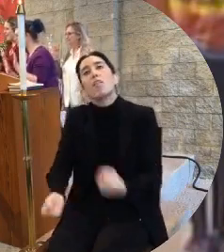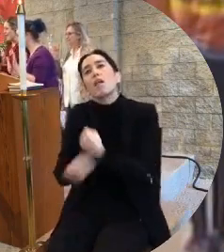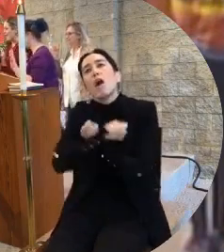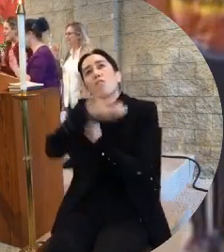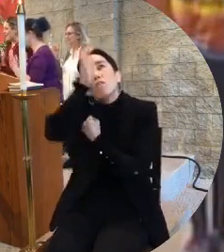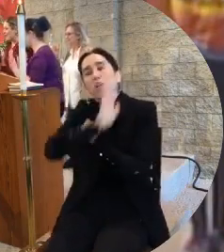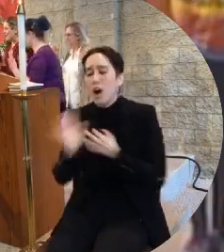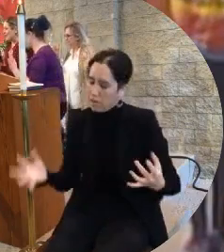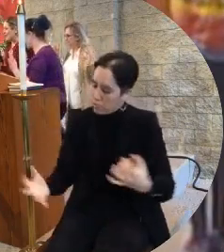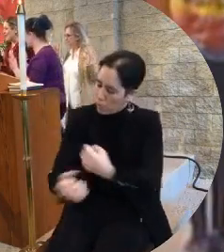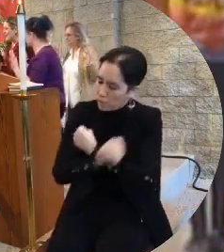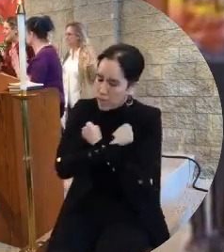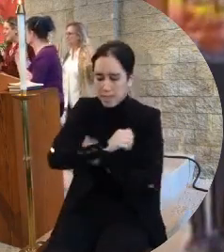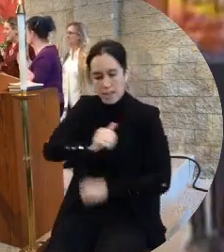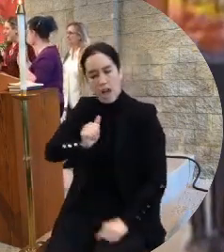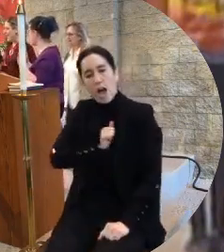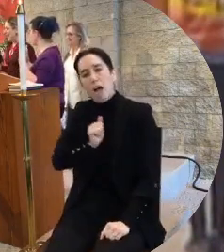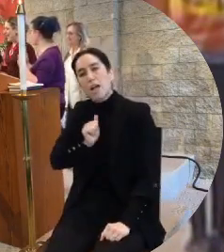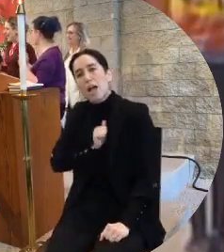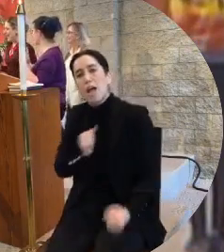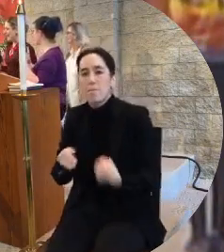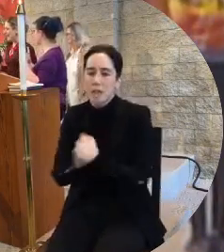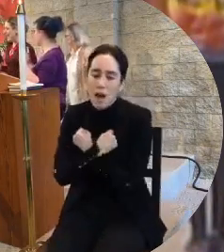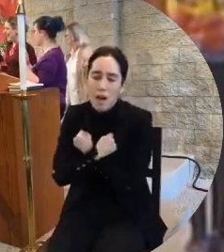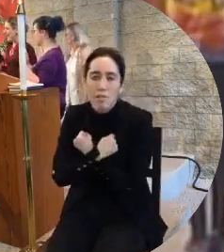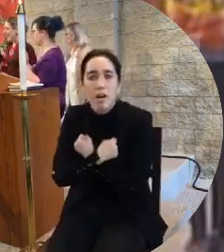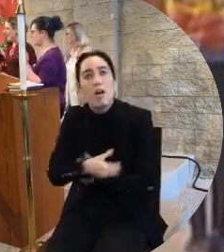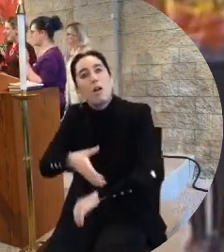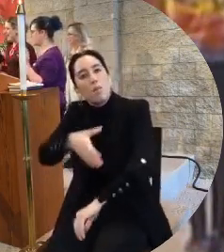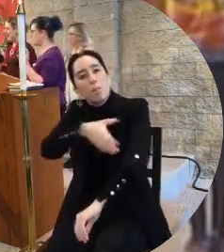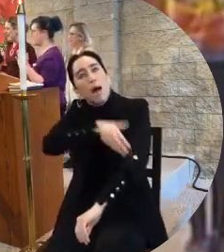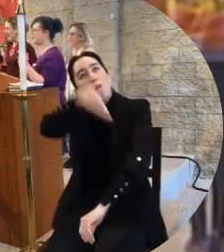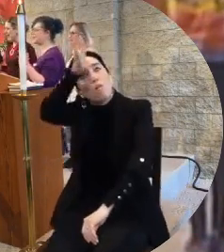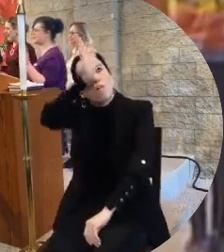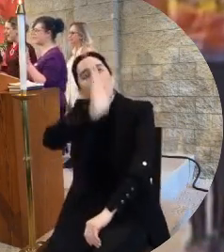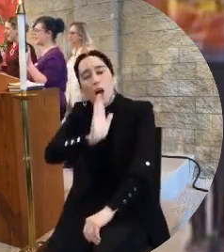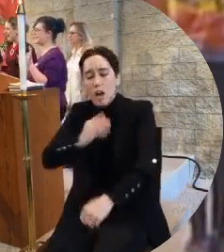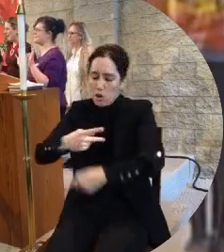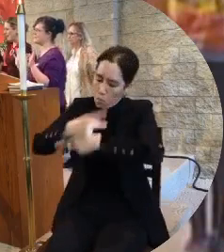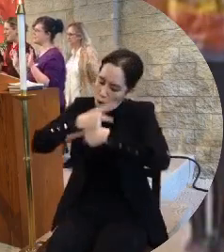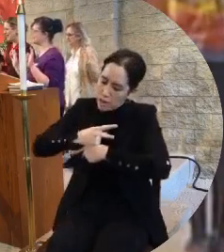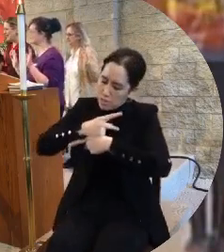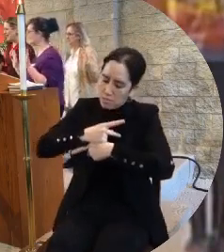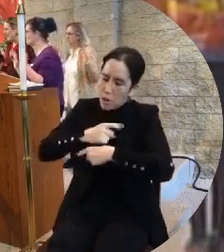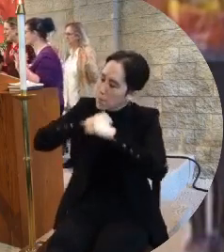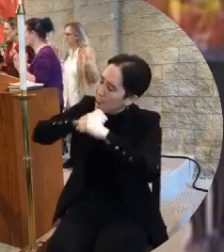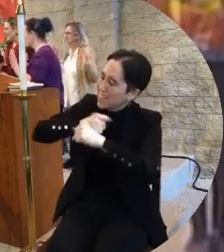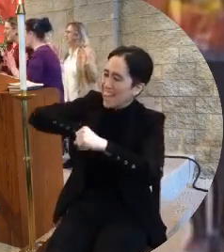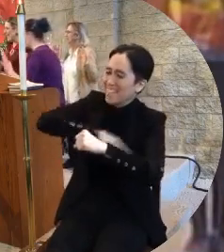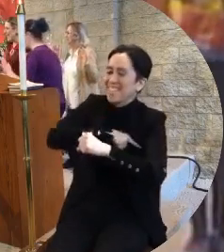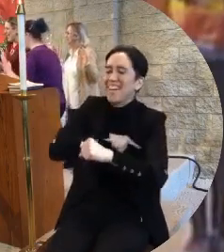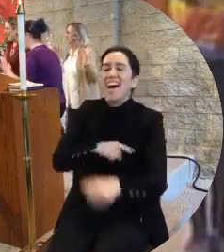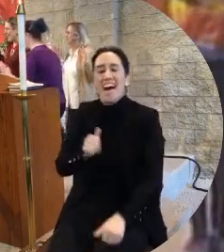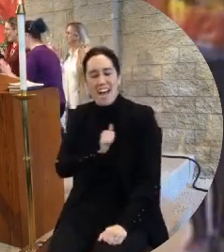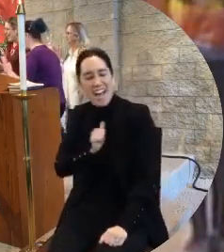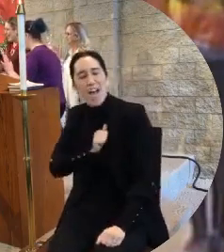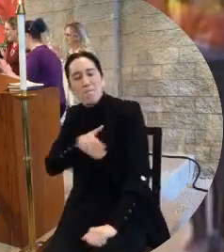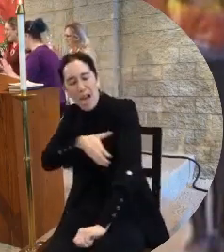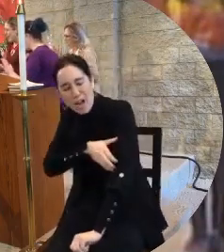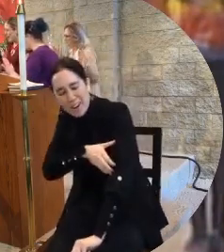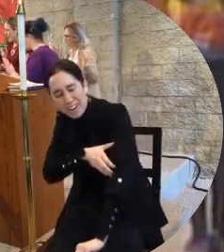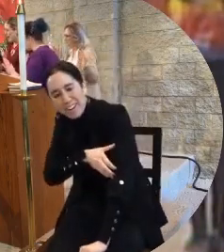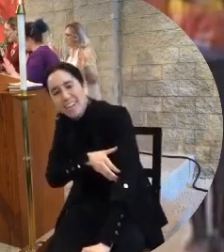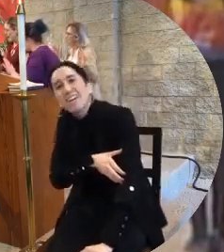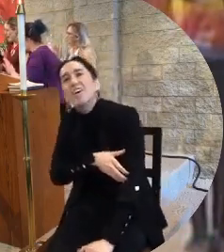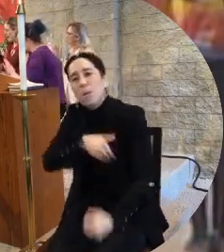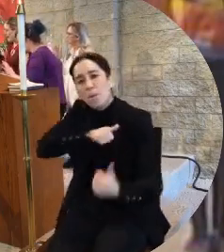of God enfolds us. I am love. The power of God protects us. I am